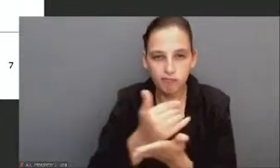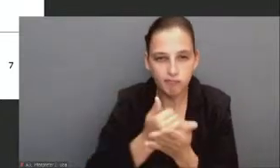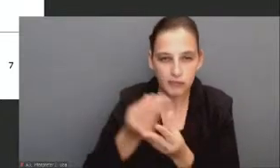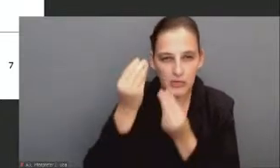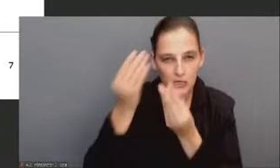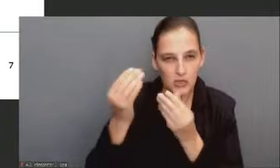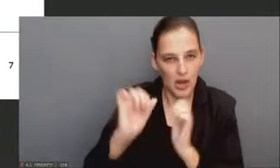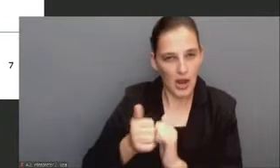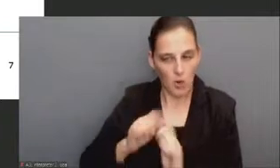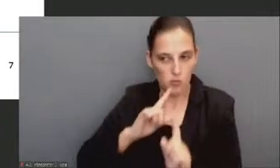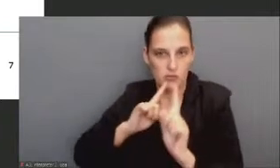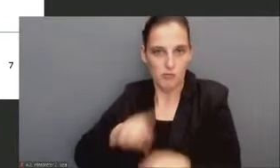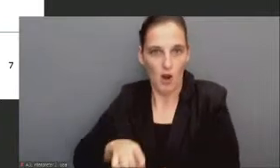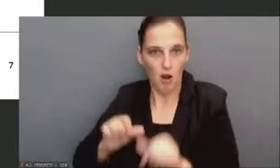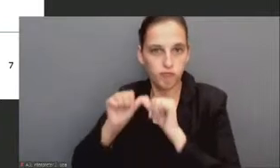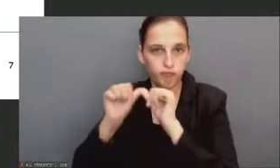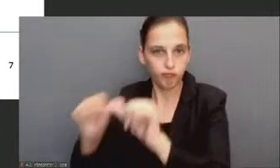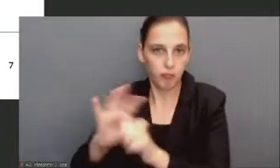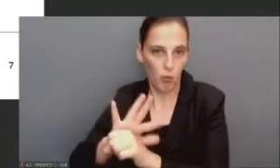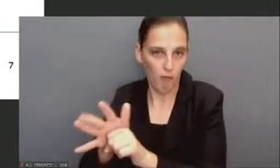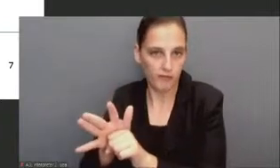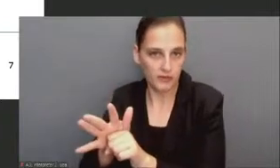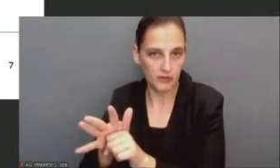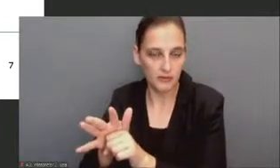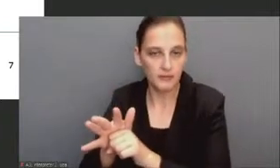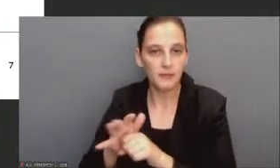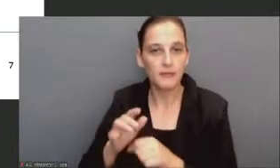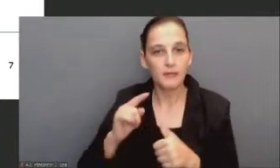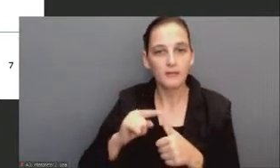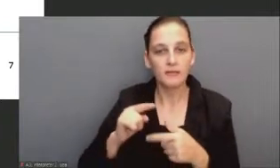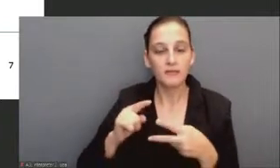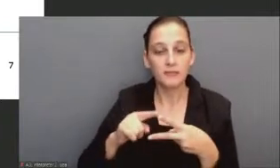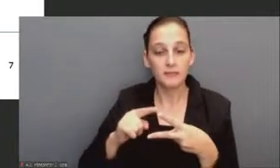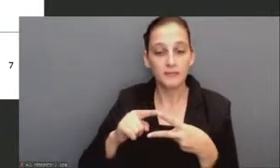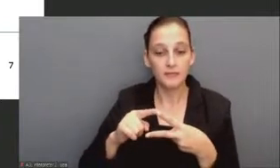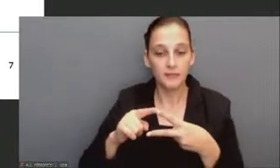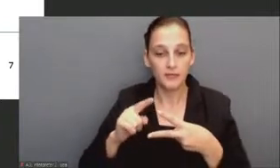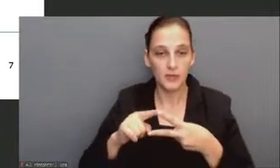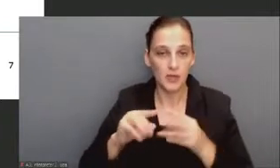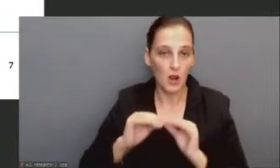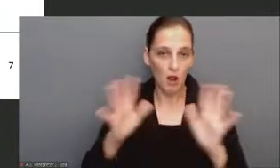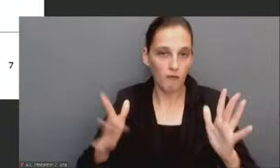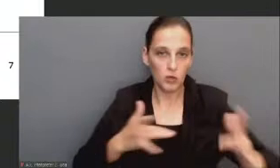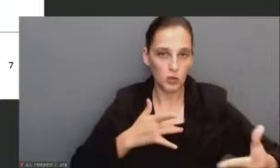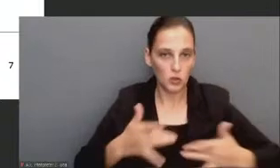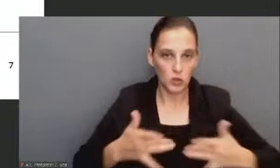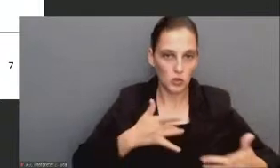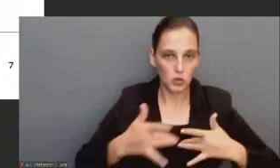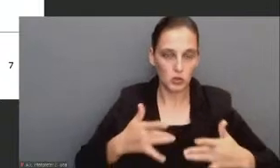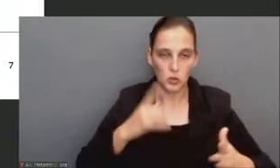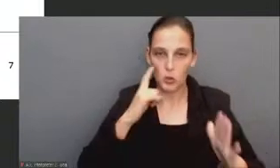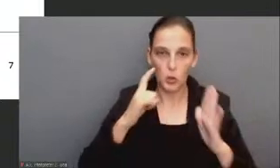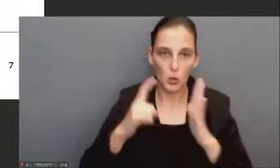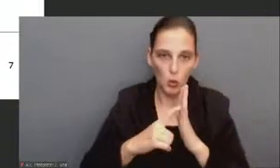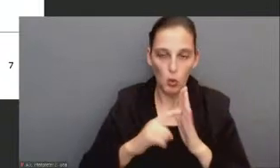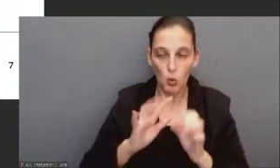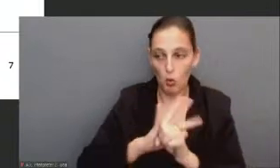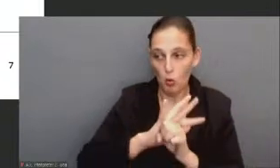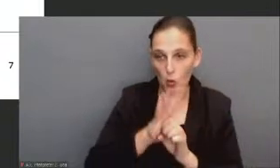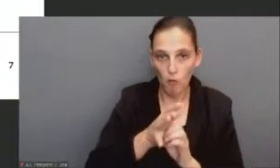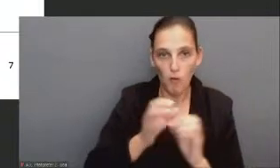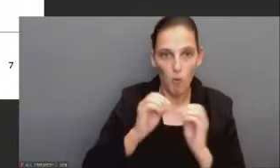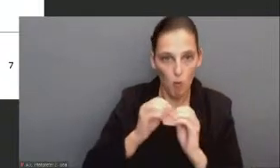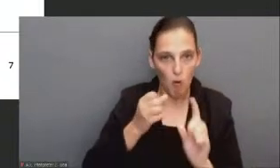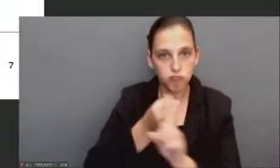long COVID. And this is particularly concerning given what we all know as far as the disparate impact that COVID-19 has had